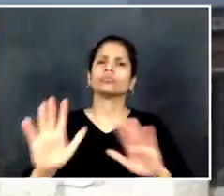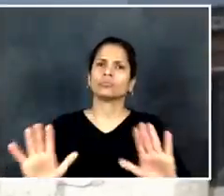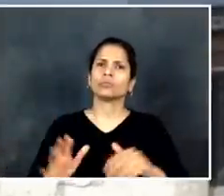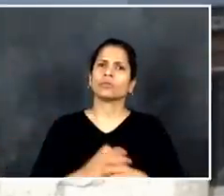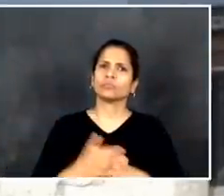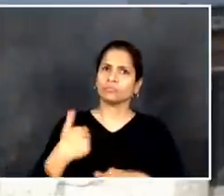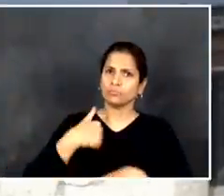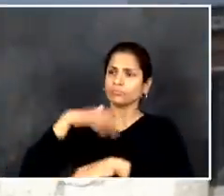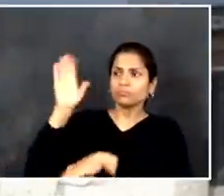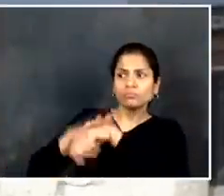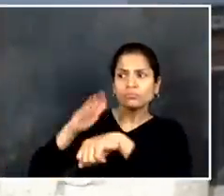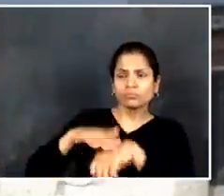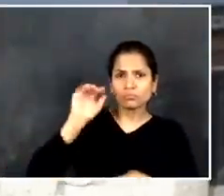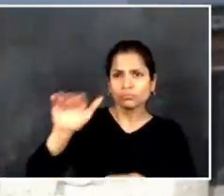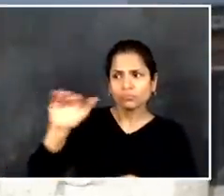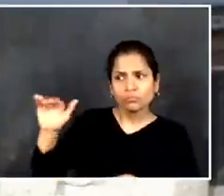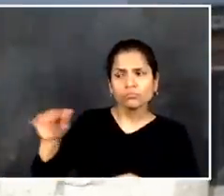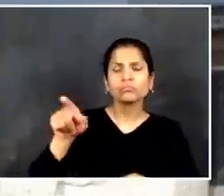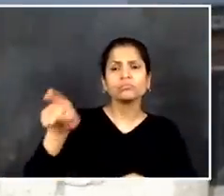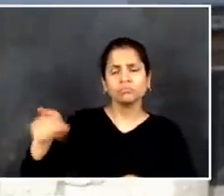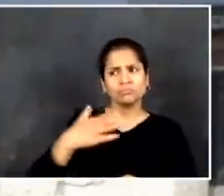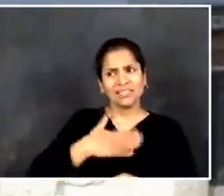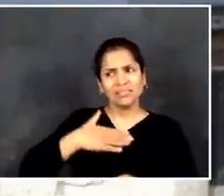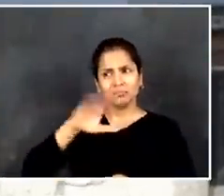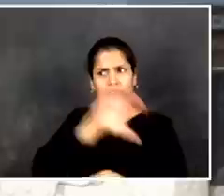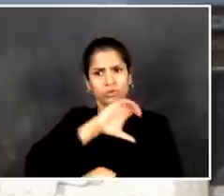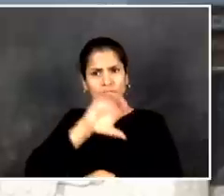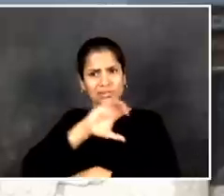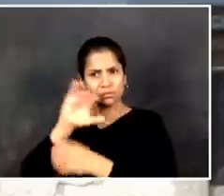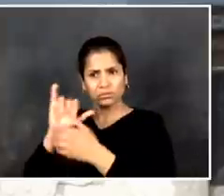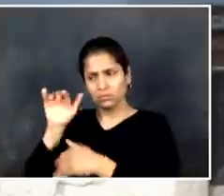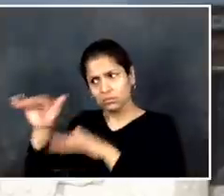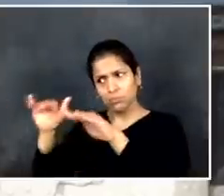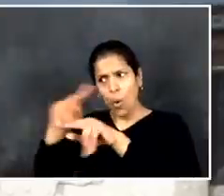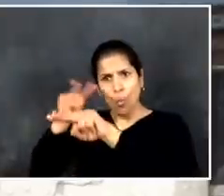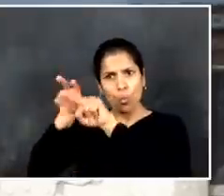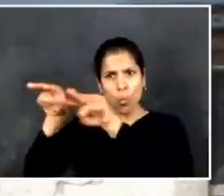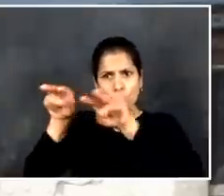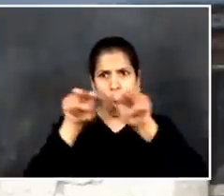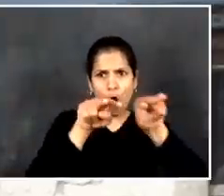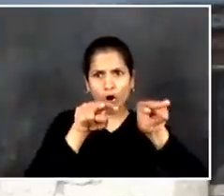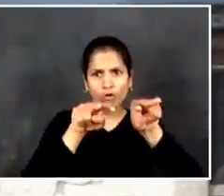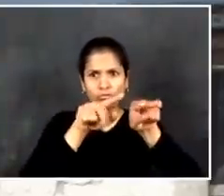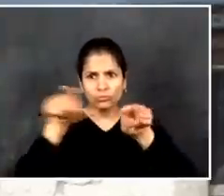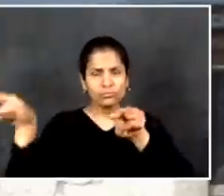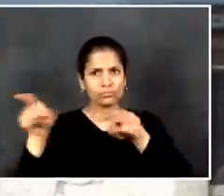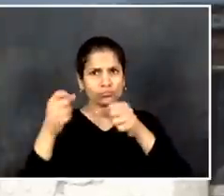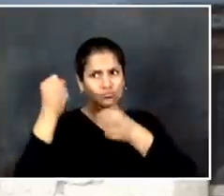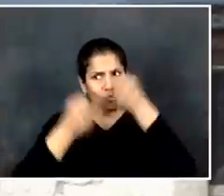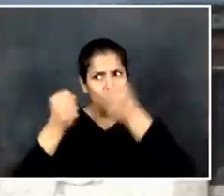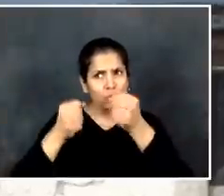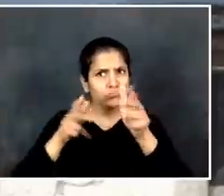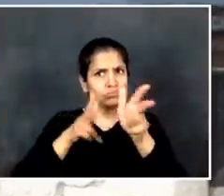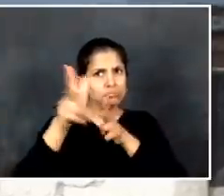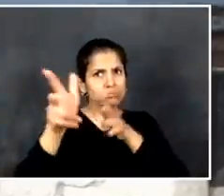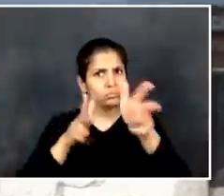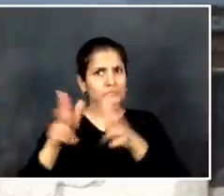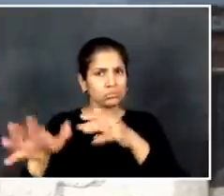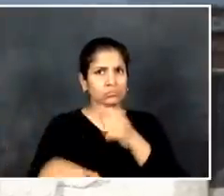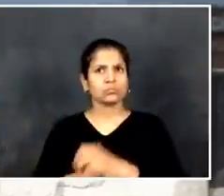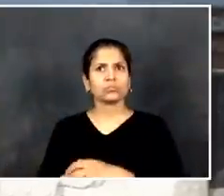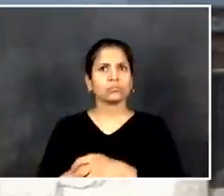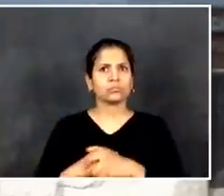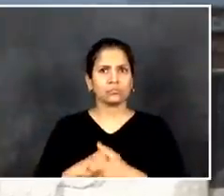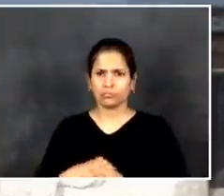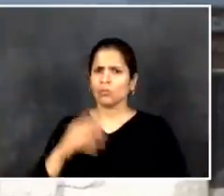has been, I think, over the last 6 years with Vision Zero, extraordinary in their devotion to the concepts of Vision Zero. We still